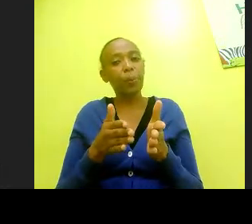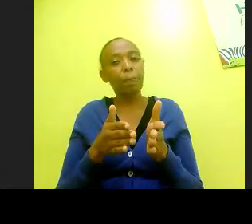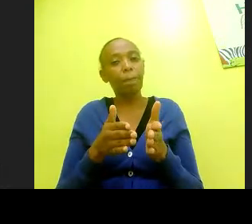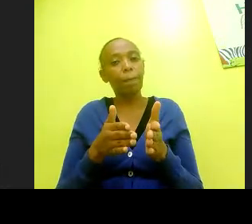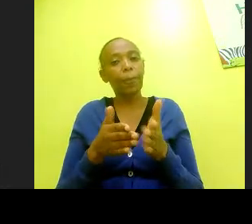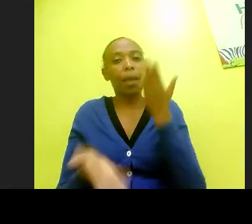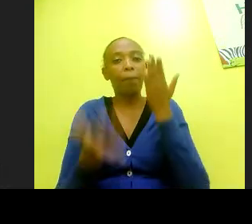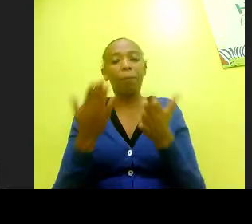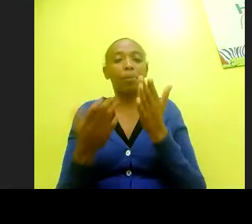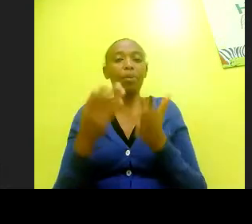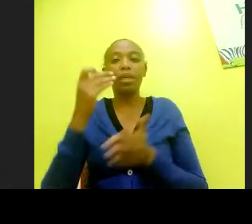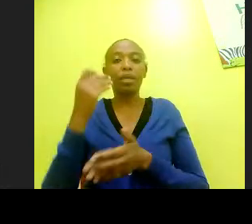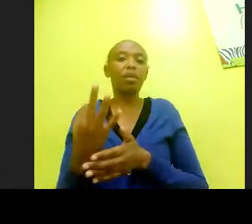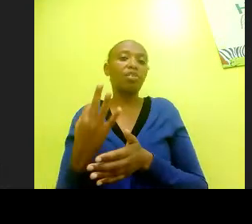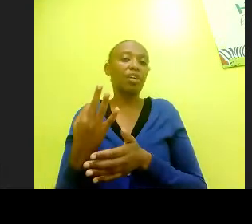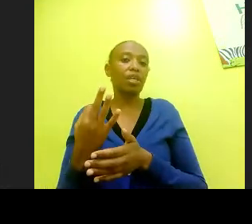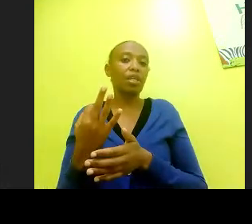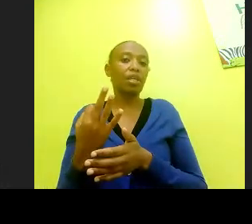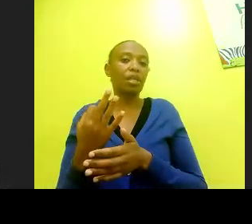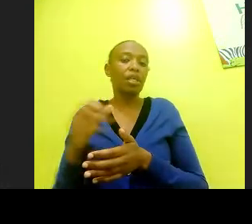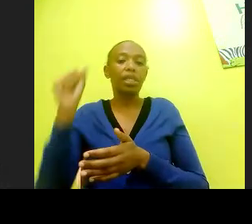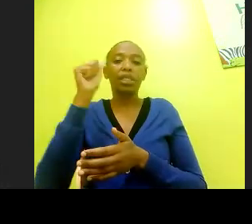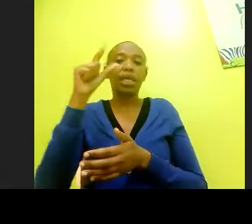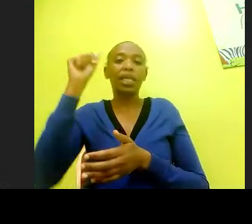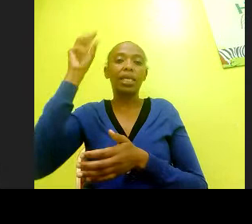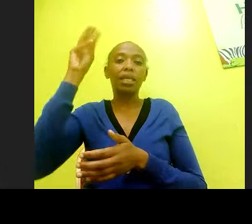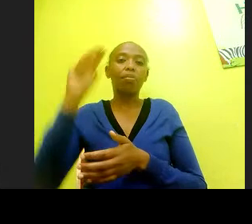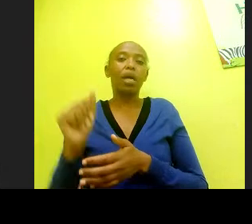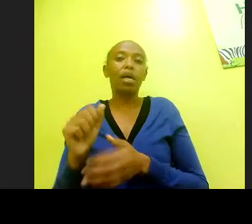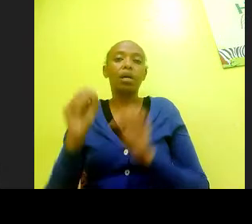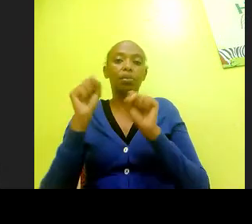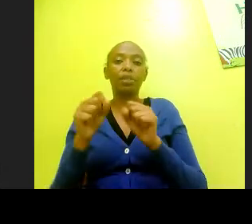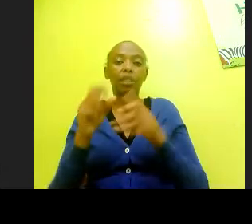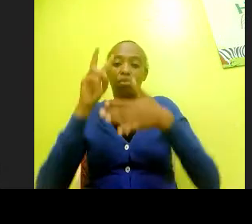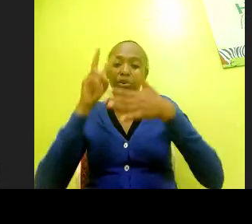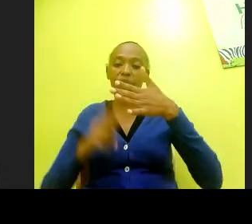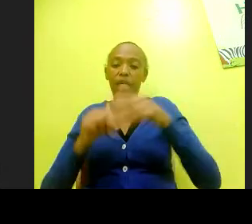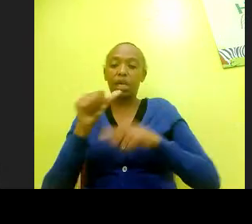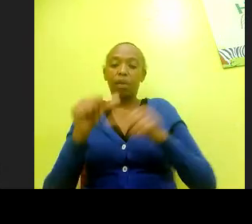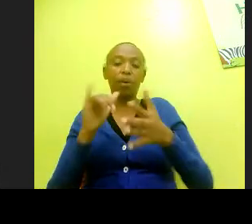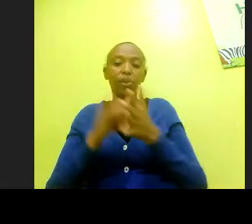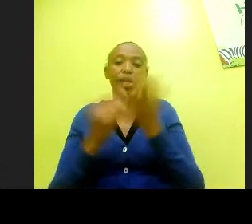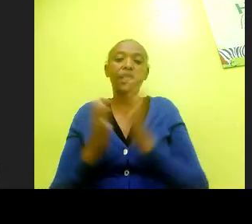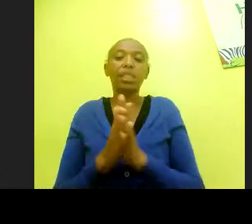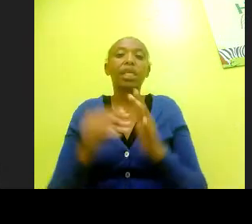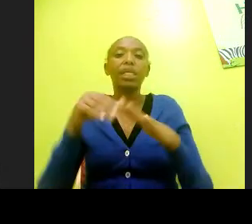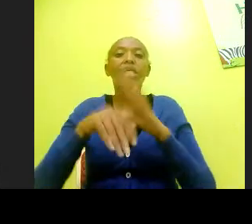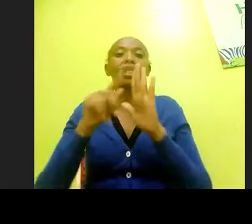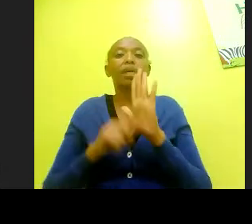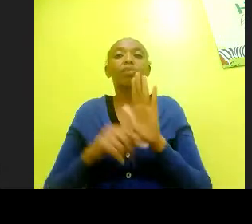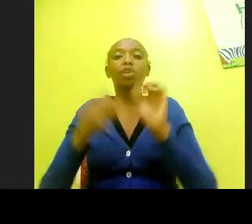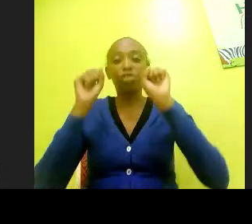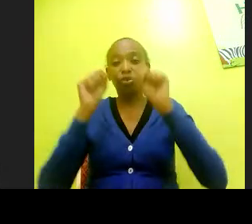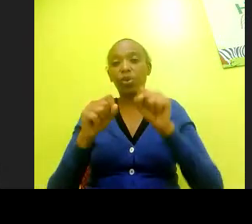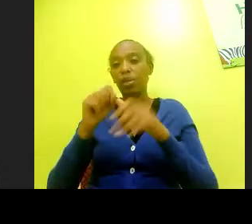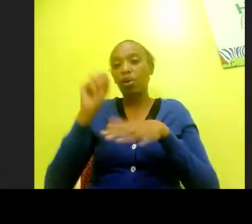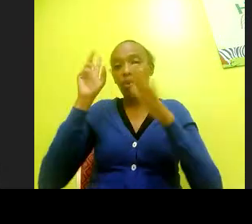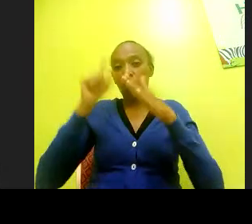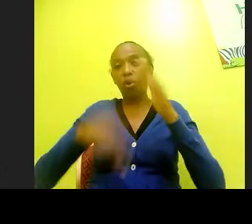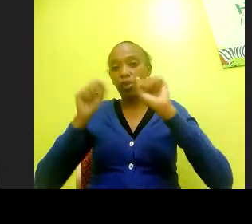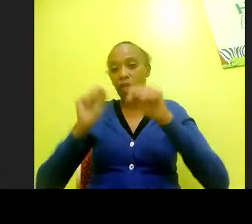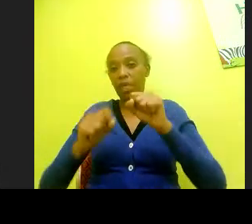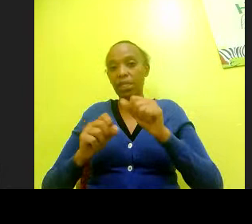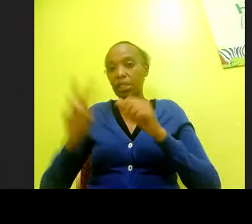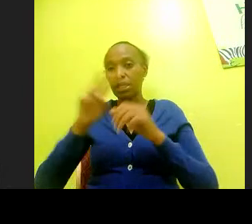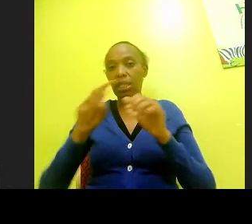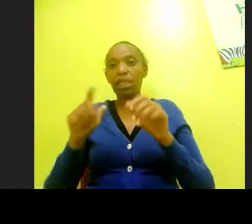maybe if Salima, you would be able to address that in terms of what you're able to see in relation to the